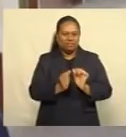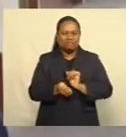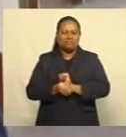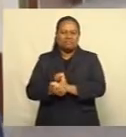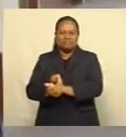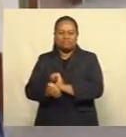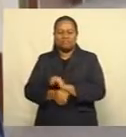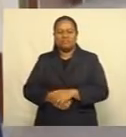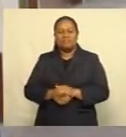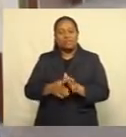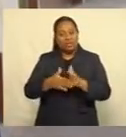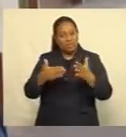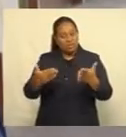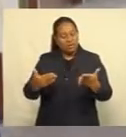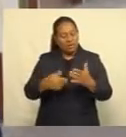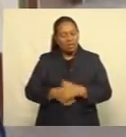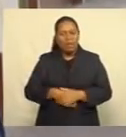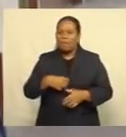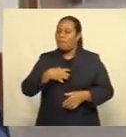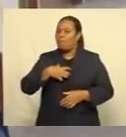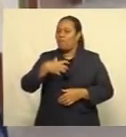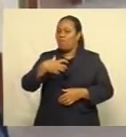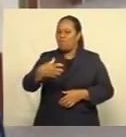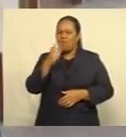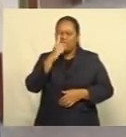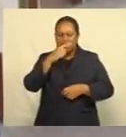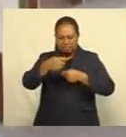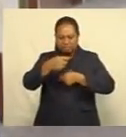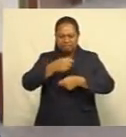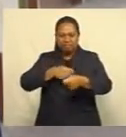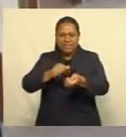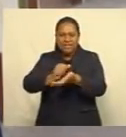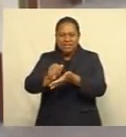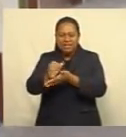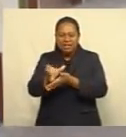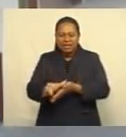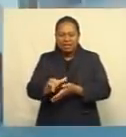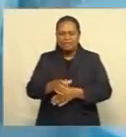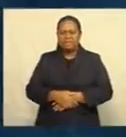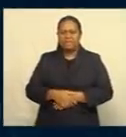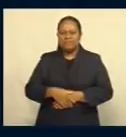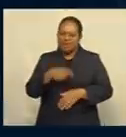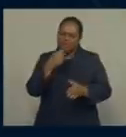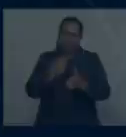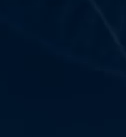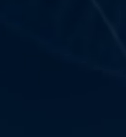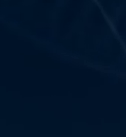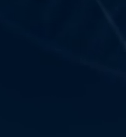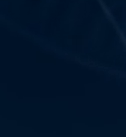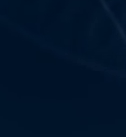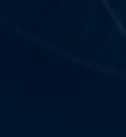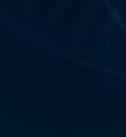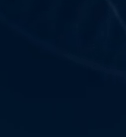most recent weeks, we've taken more than 5 traders to court and have received successful fines.